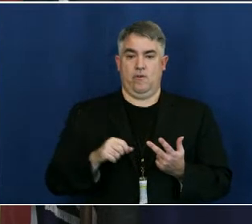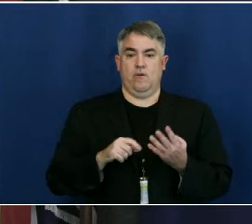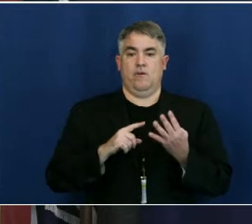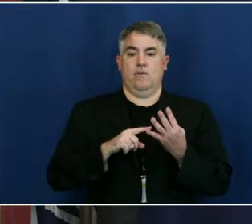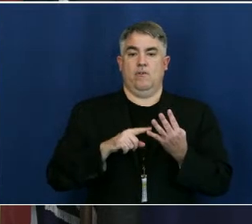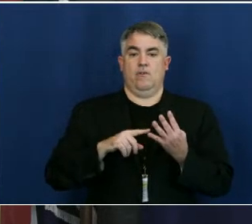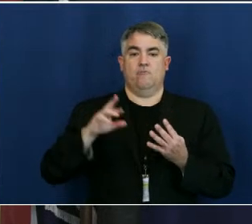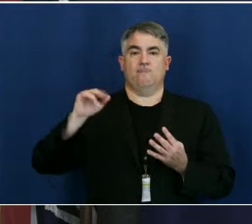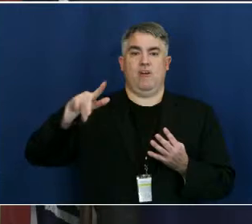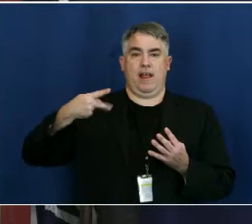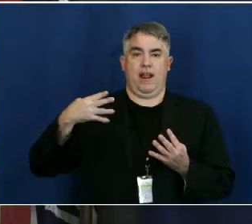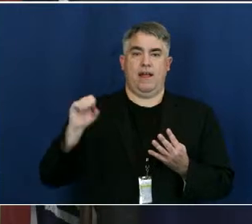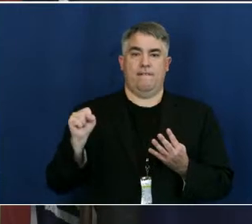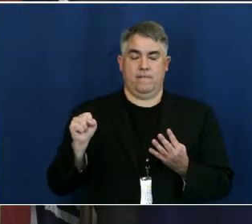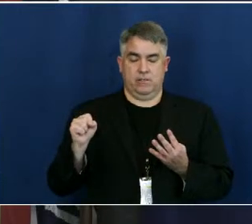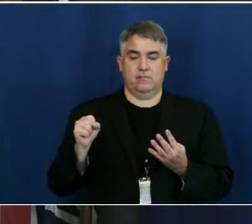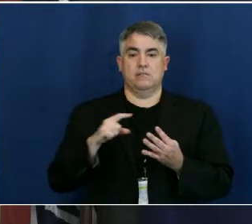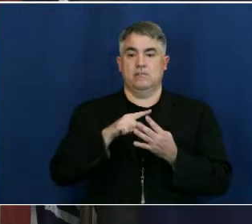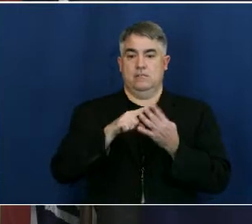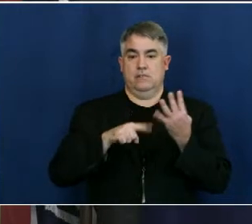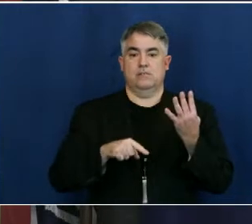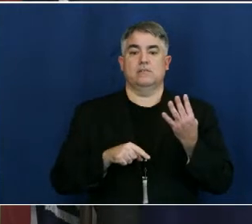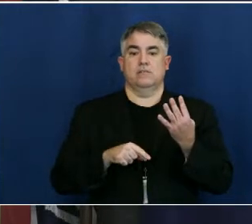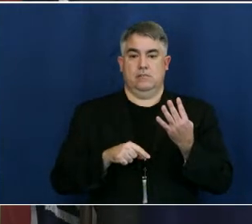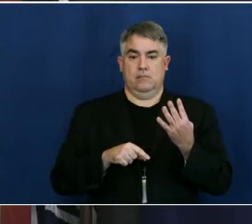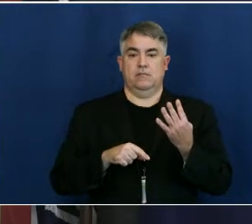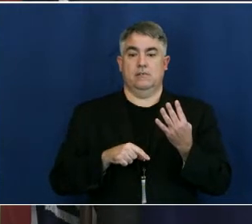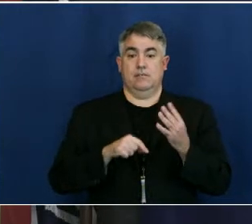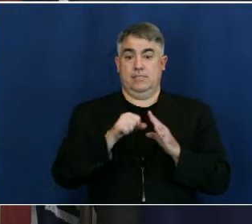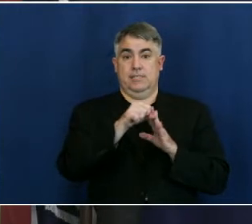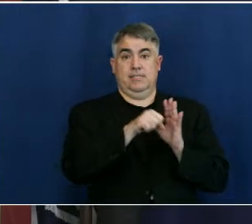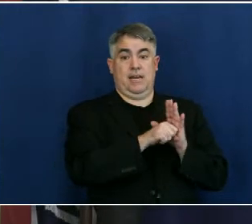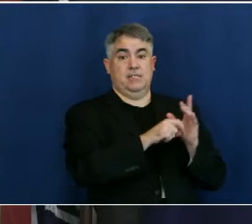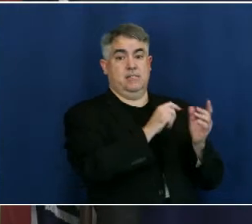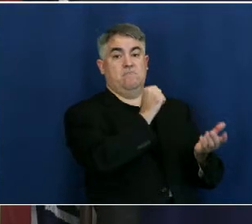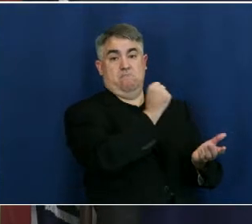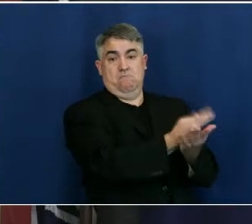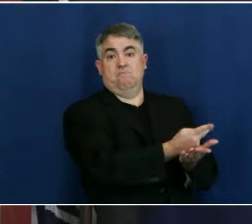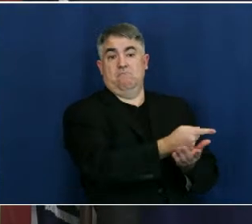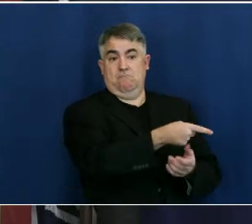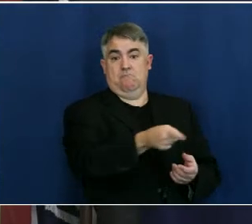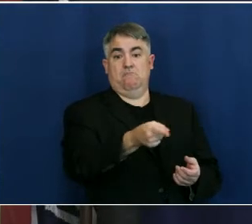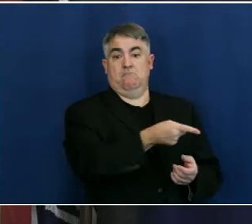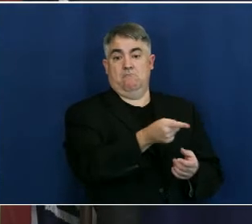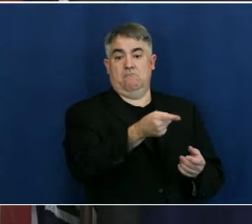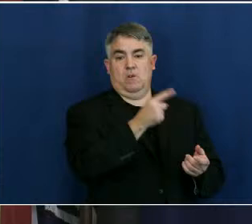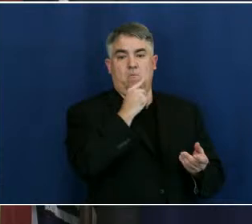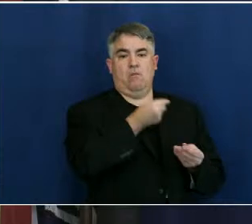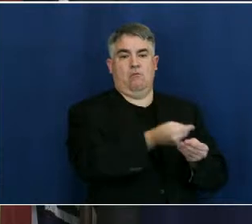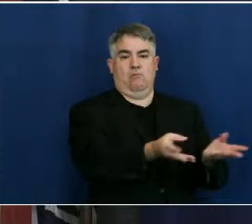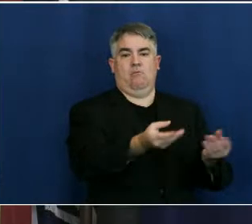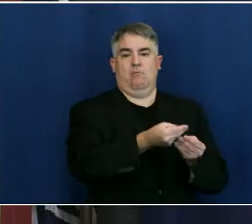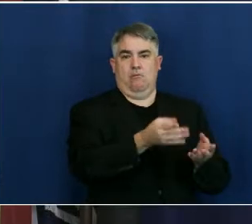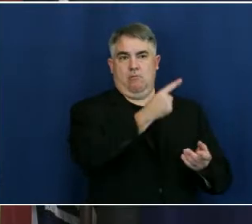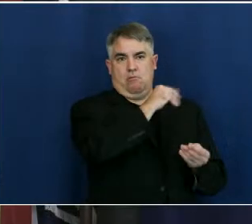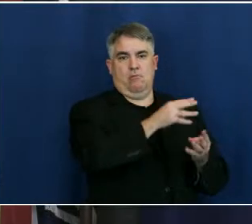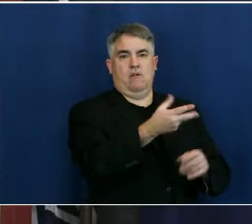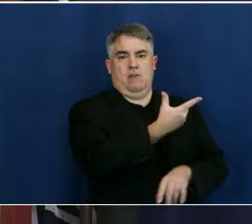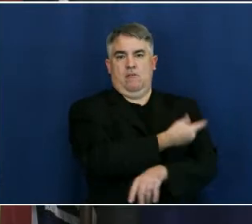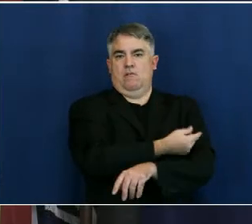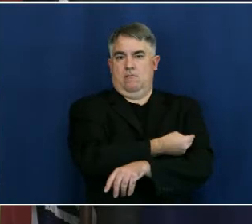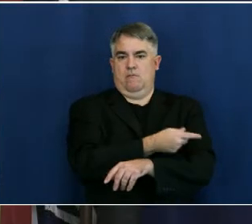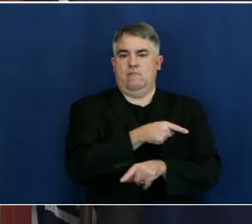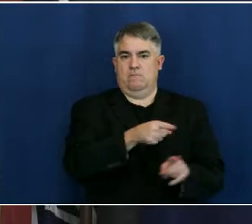by the state. And then once approved by the state, then they would come into to our distribution system and we would supply them. Again, understanding